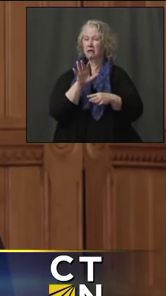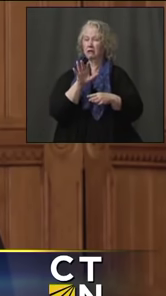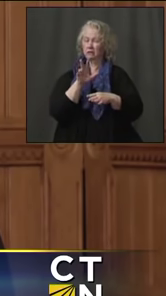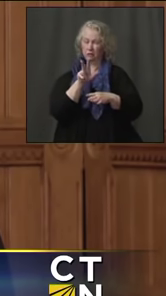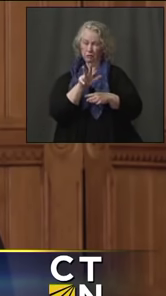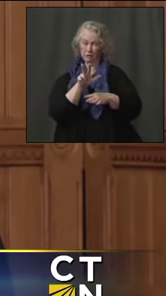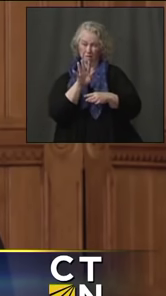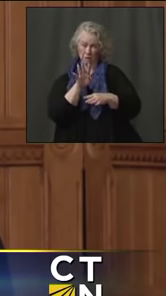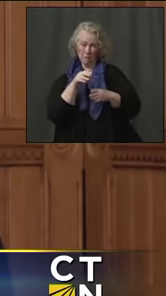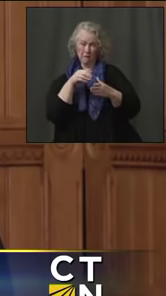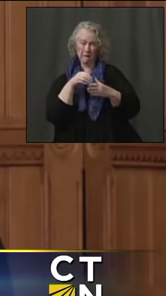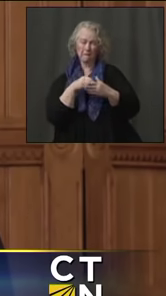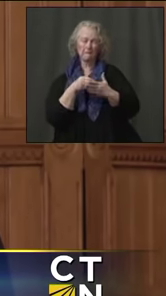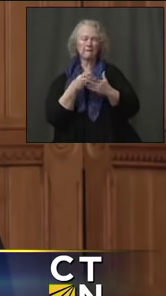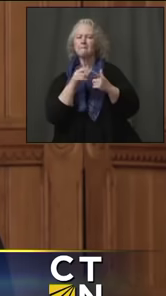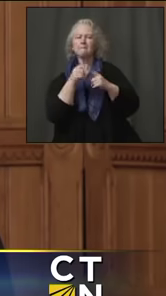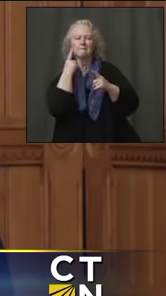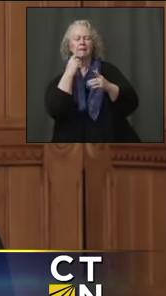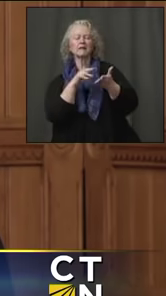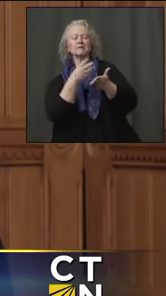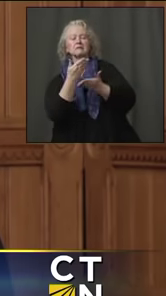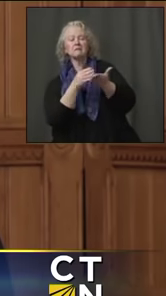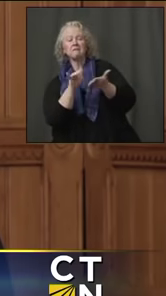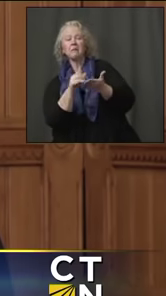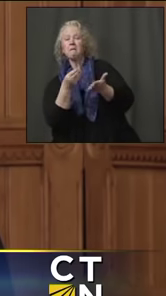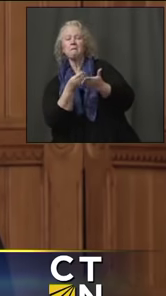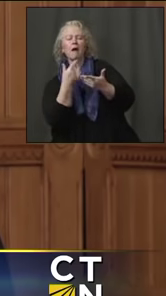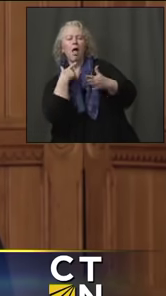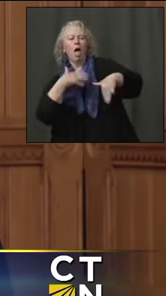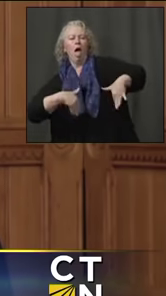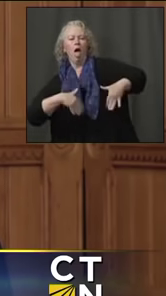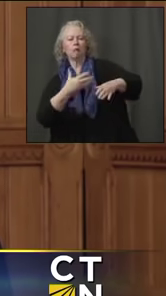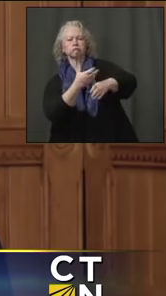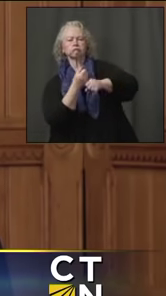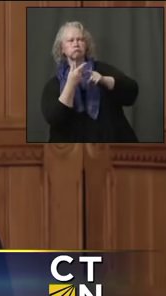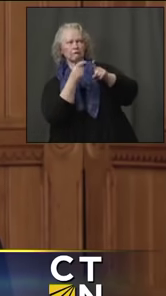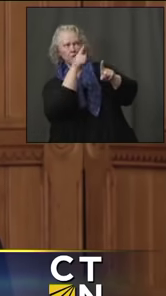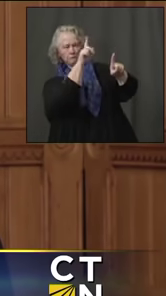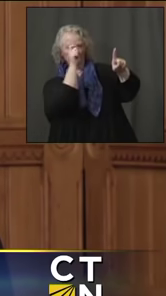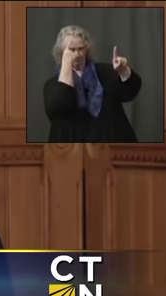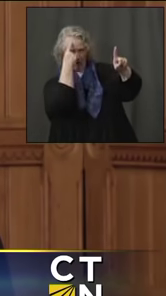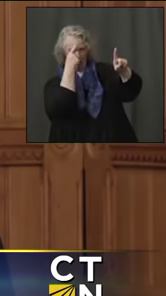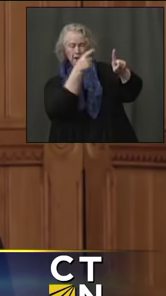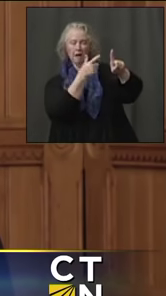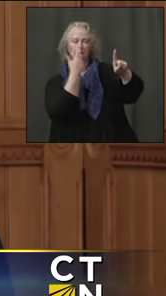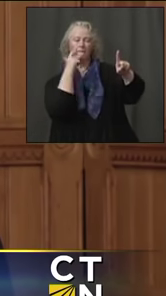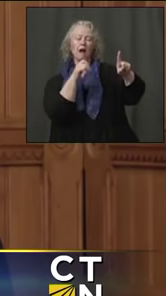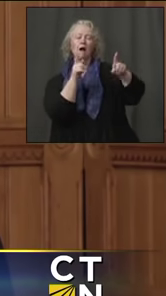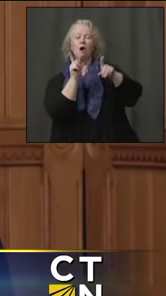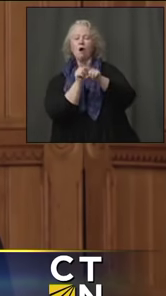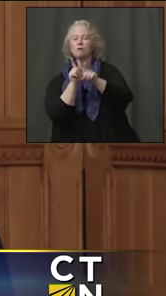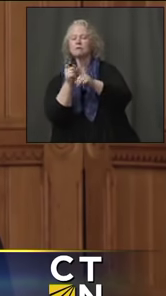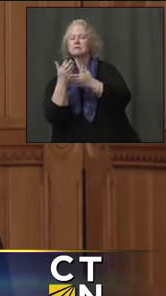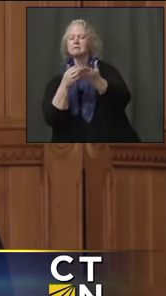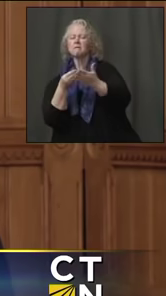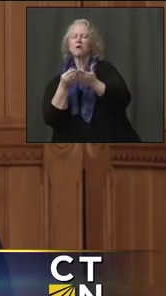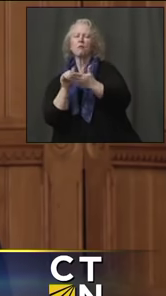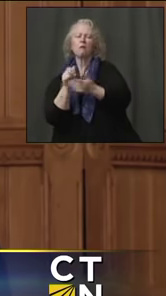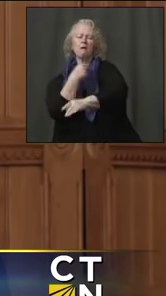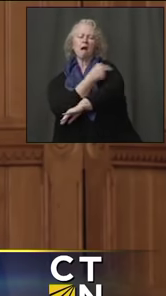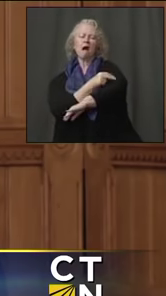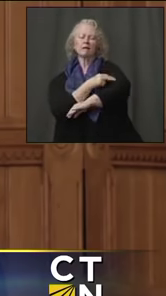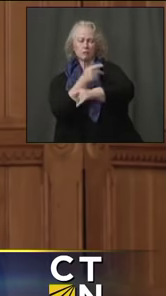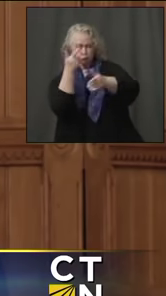receipt of federal funds based on the late approvals of our hospital settlement and the related state